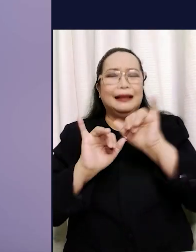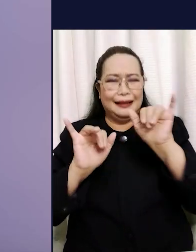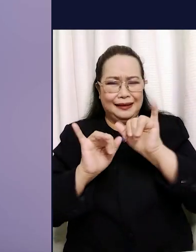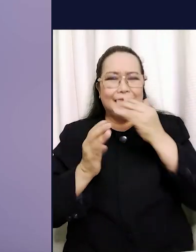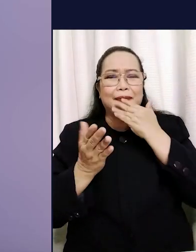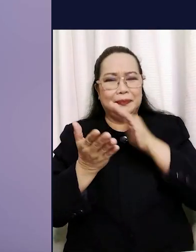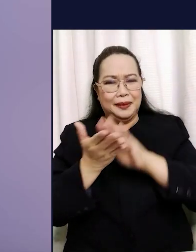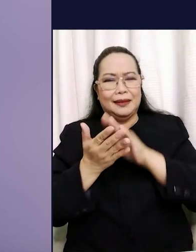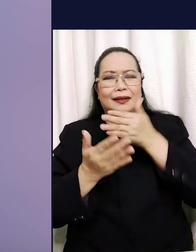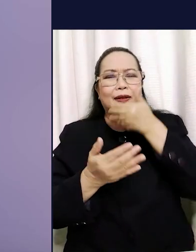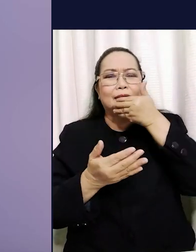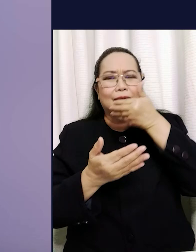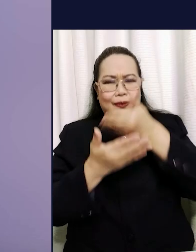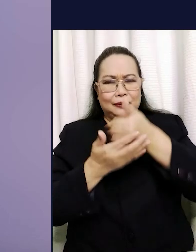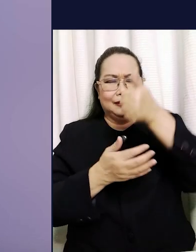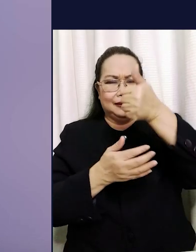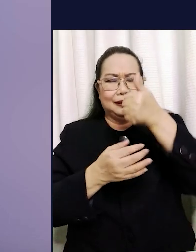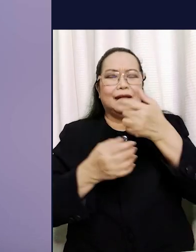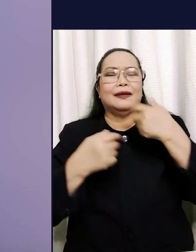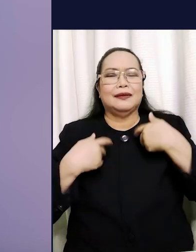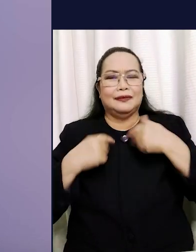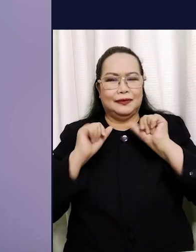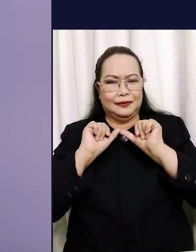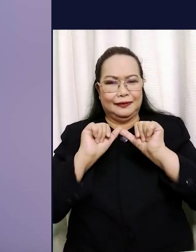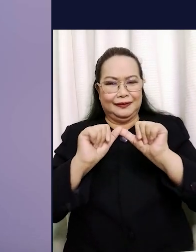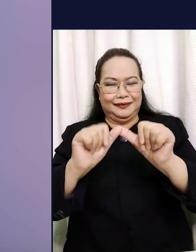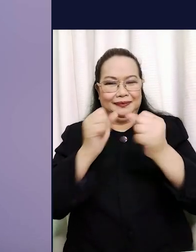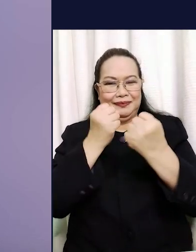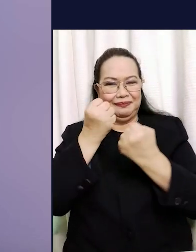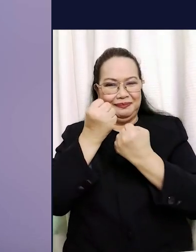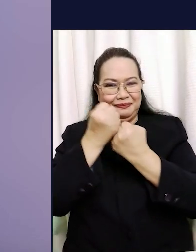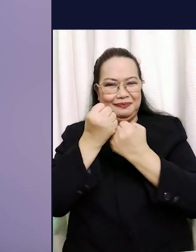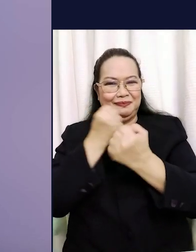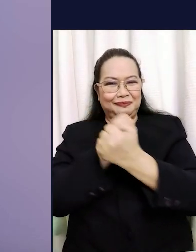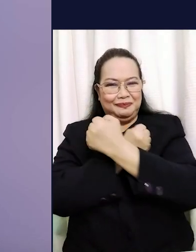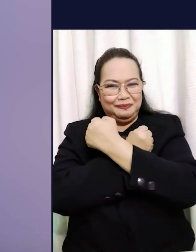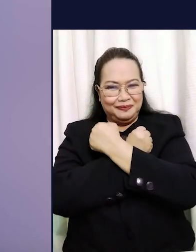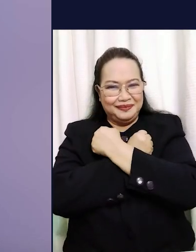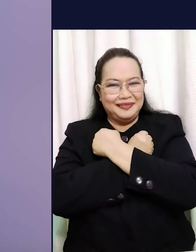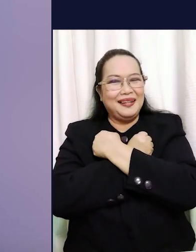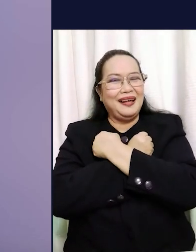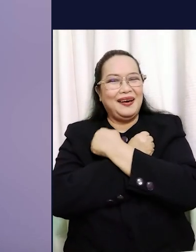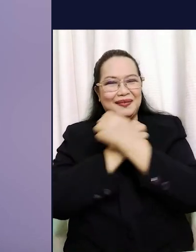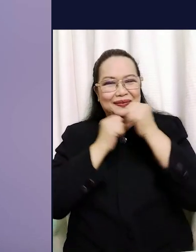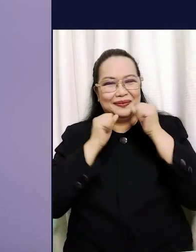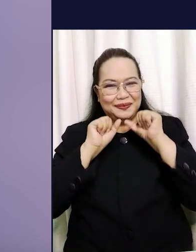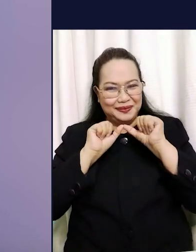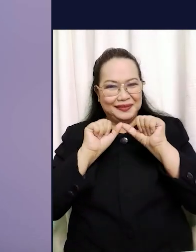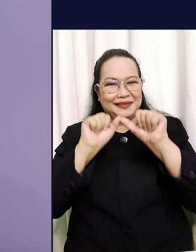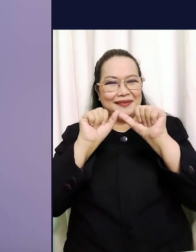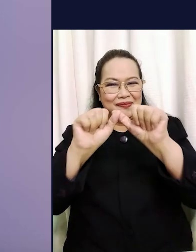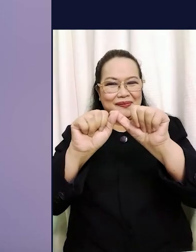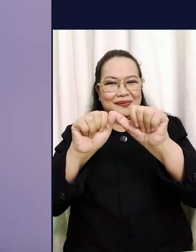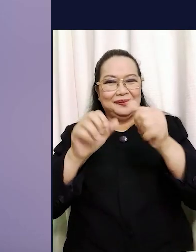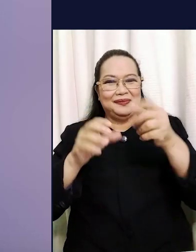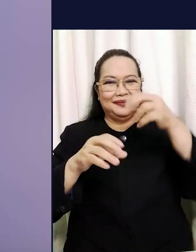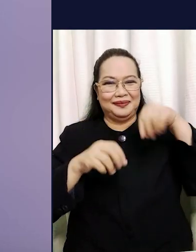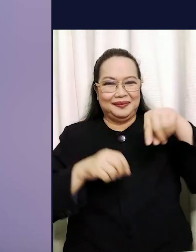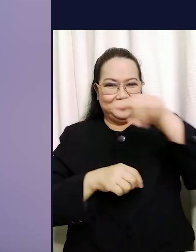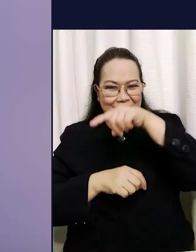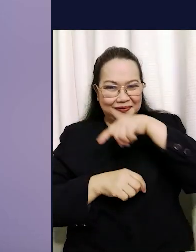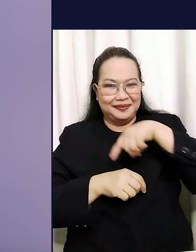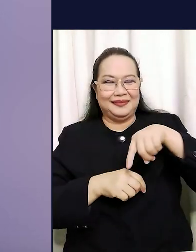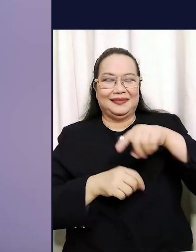ang pag-ibig na ito sa atin. So, this morning, we will be ending that beautiful chapter